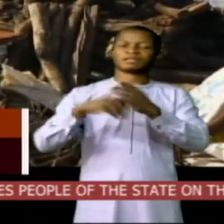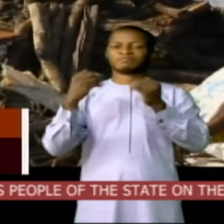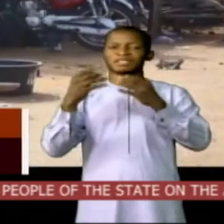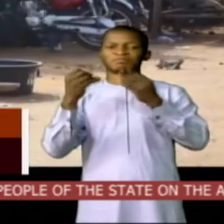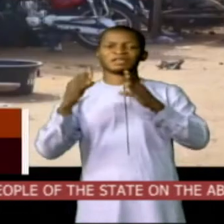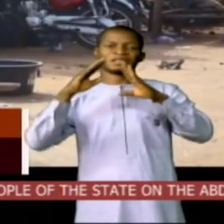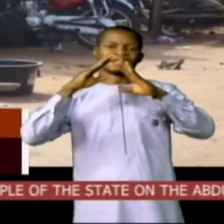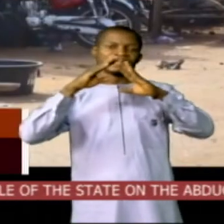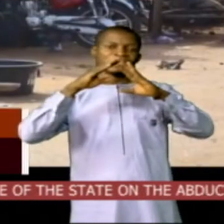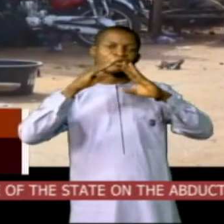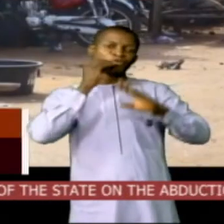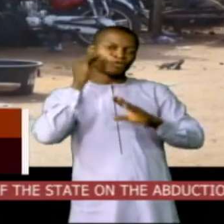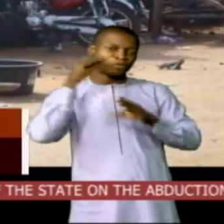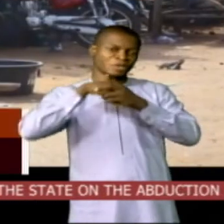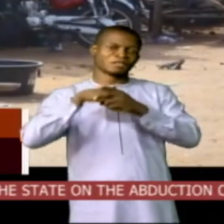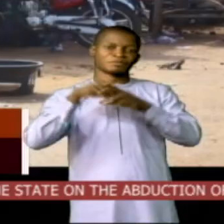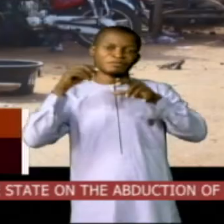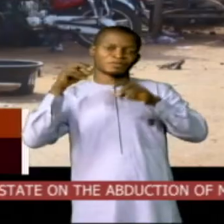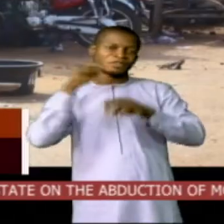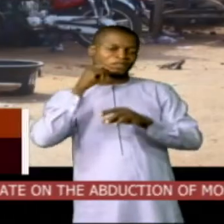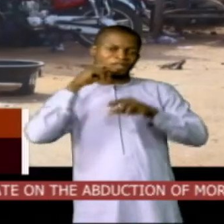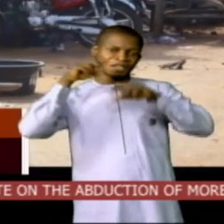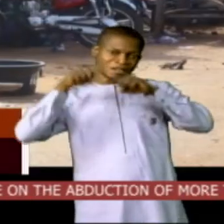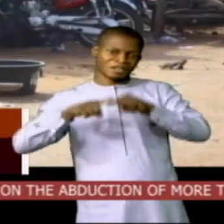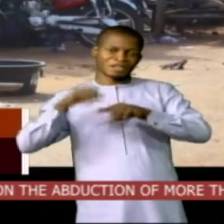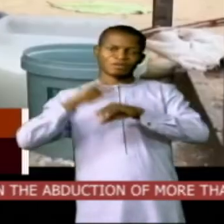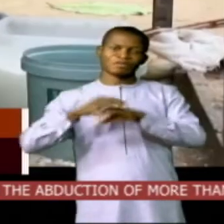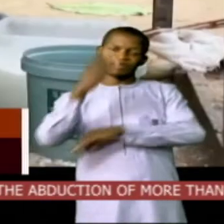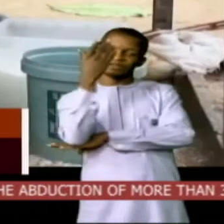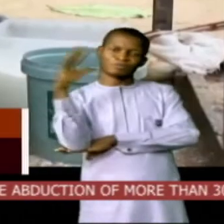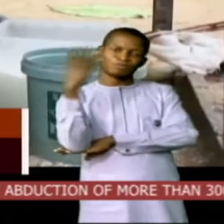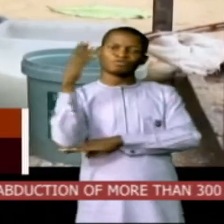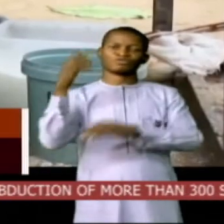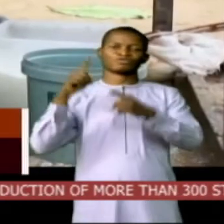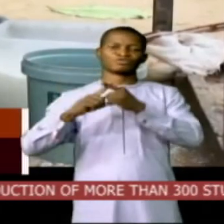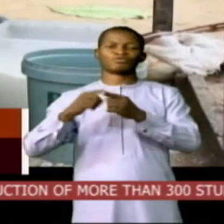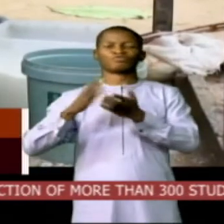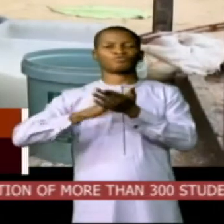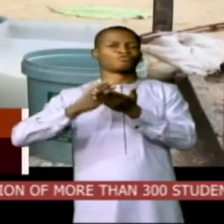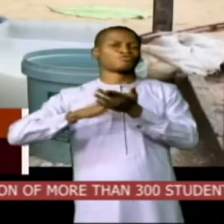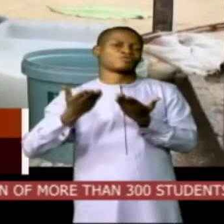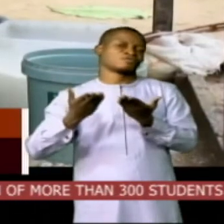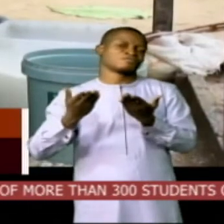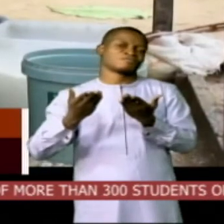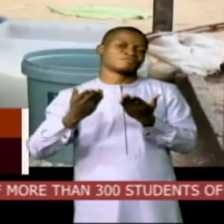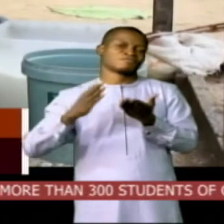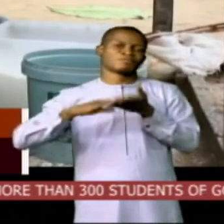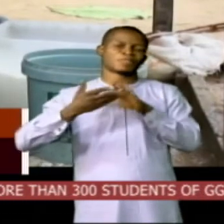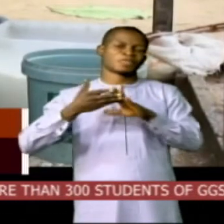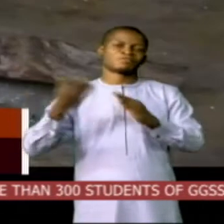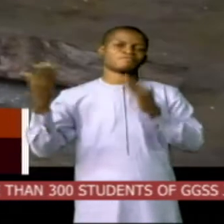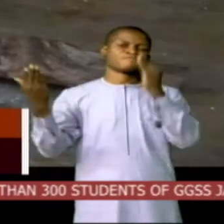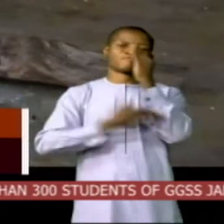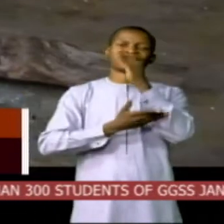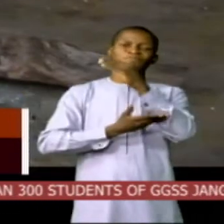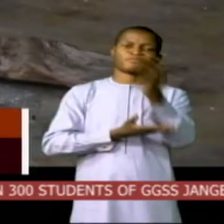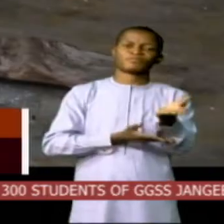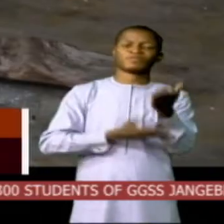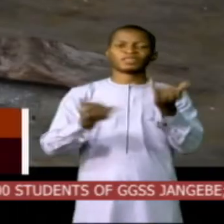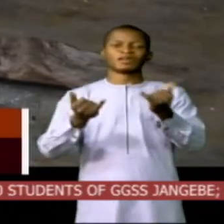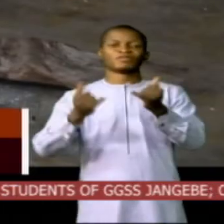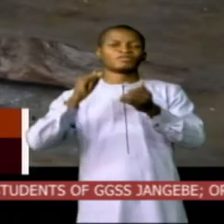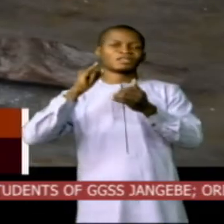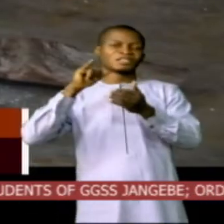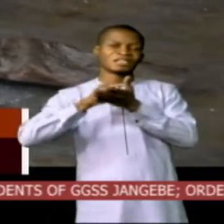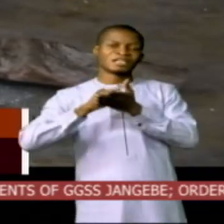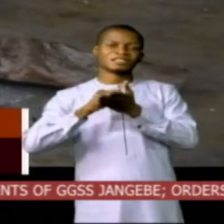on trees from the forest for domestic fuel, thereby increasing deforestation. Charcoal and firewood used as cooking